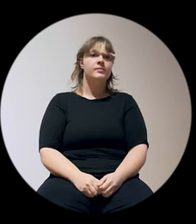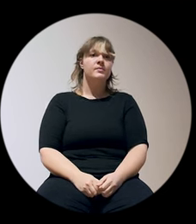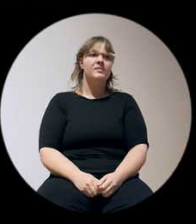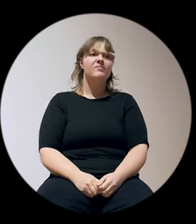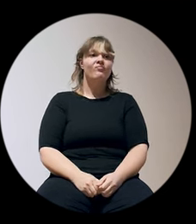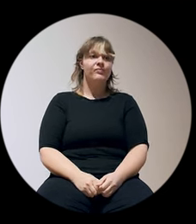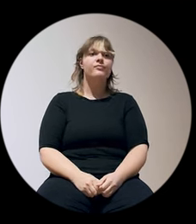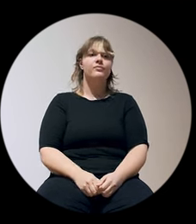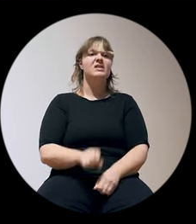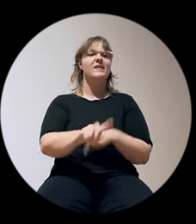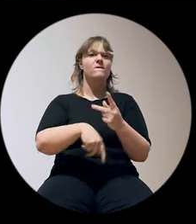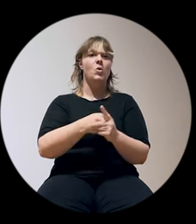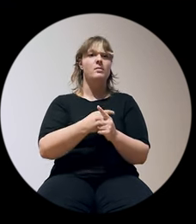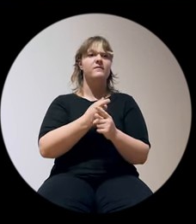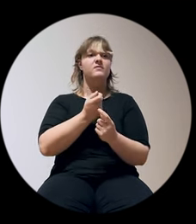understanding.